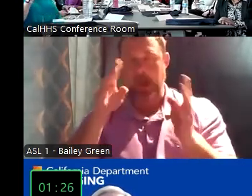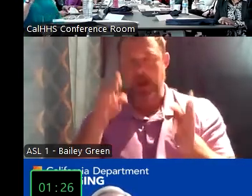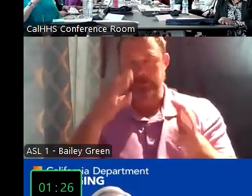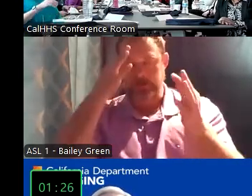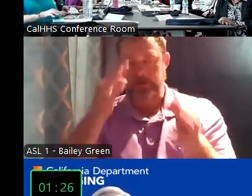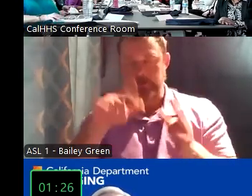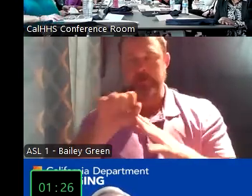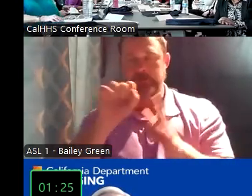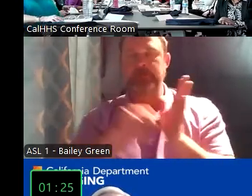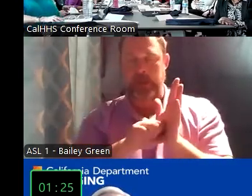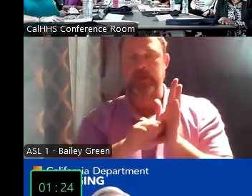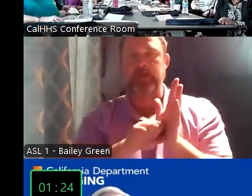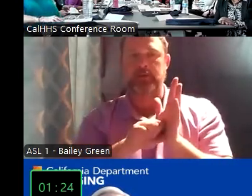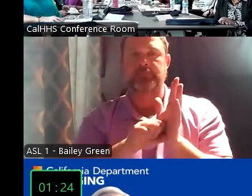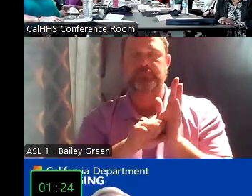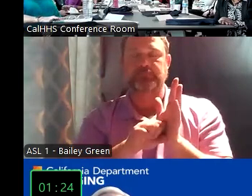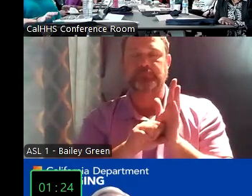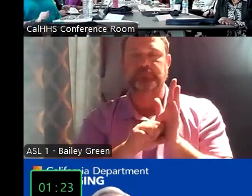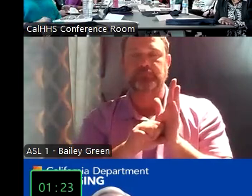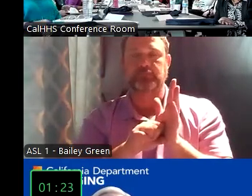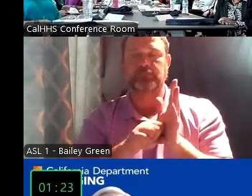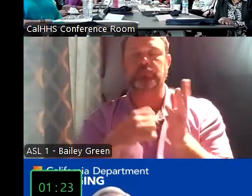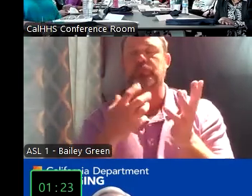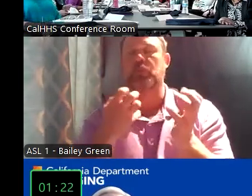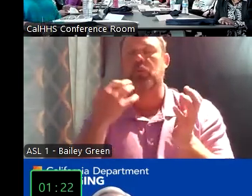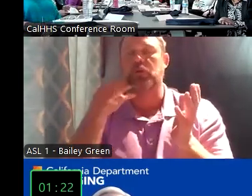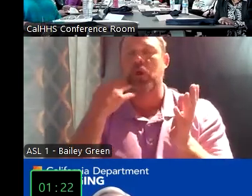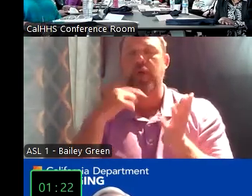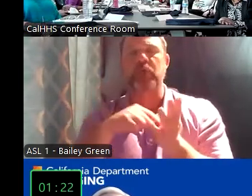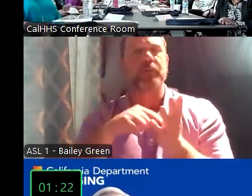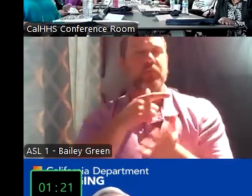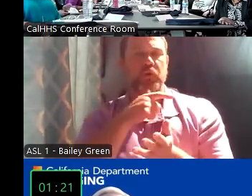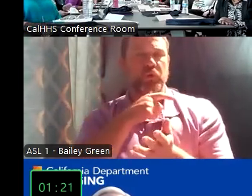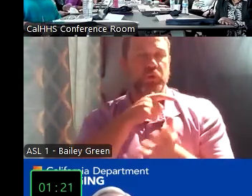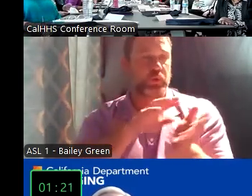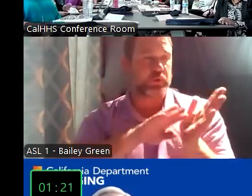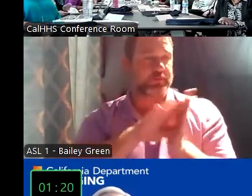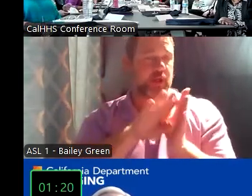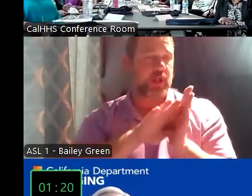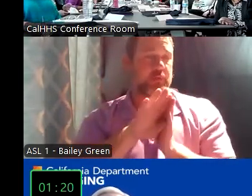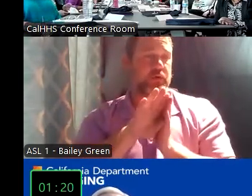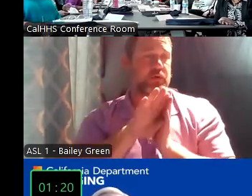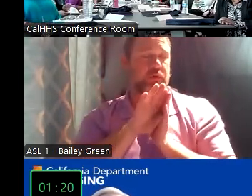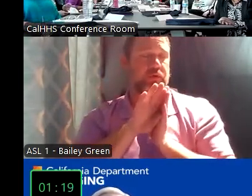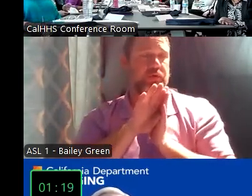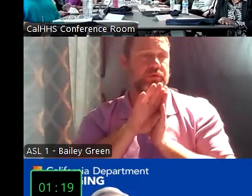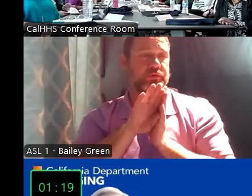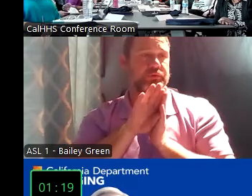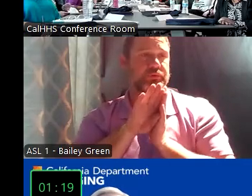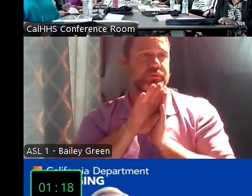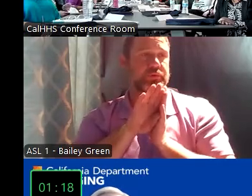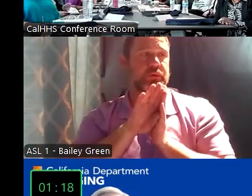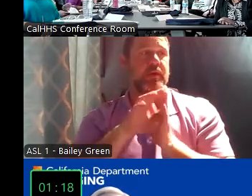the state, and we want to know affordable for who. The developers say that they